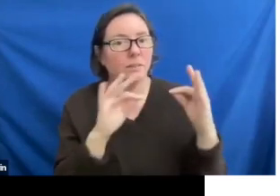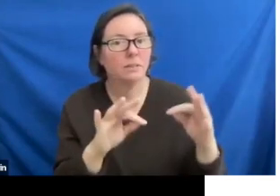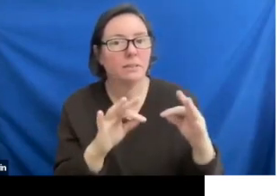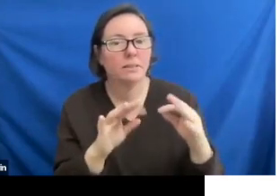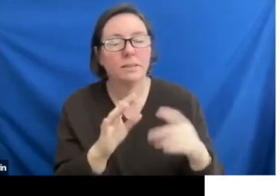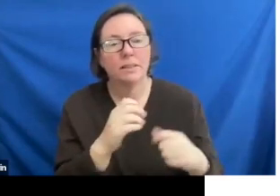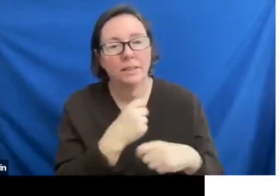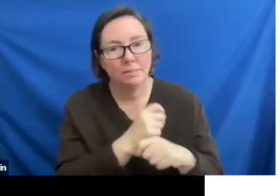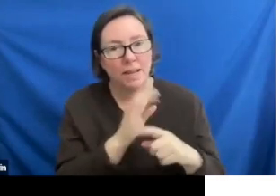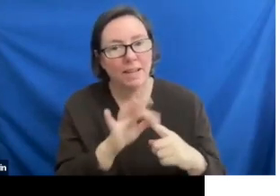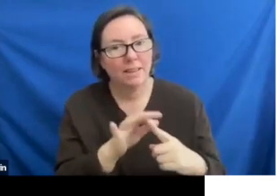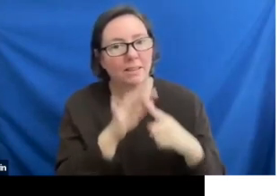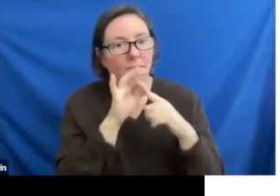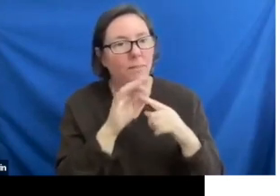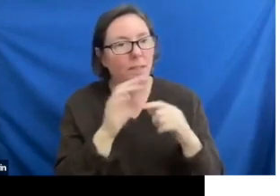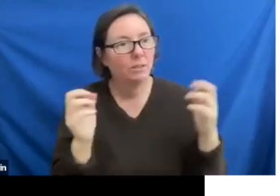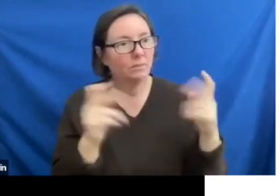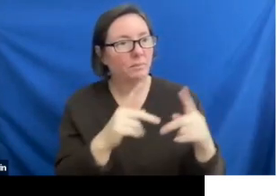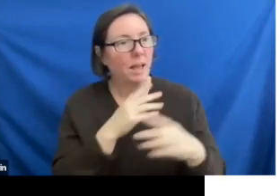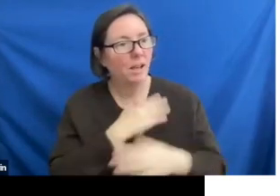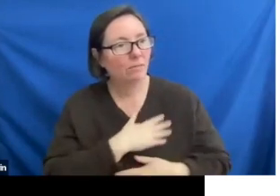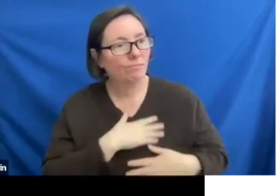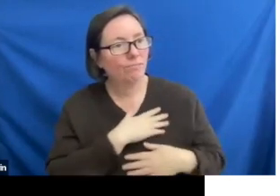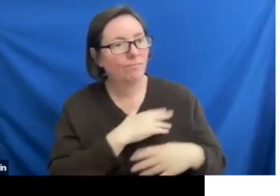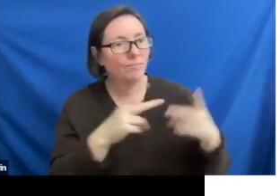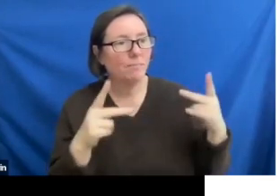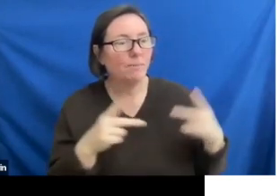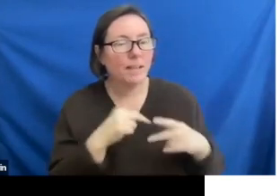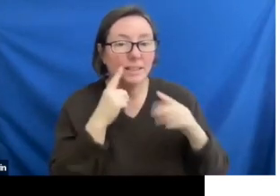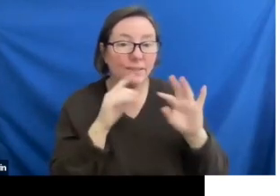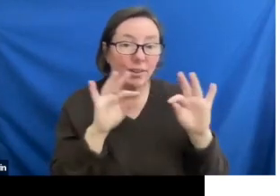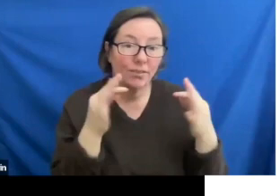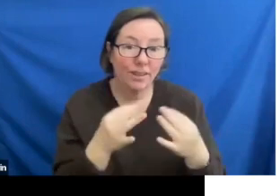special space that it's been for families in the neighborhood